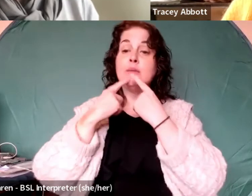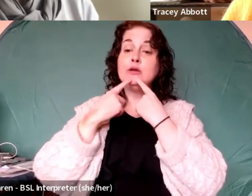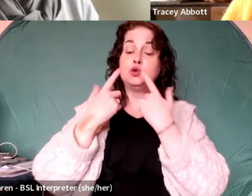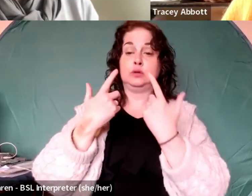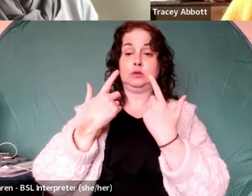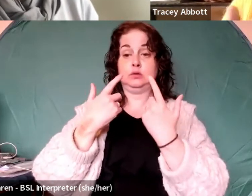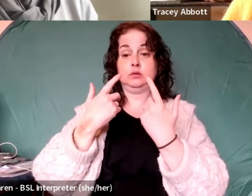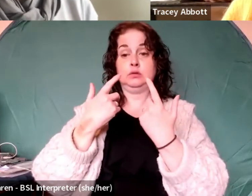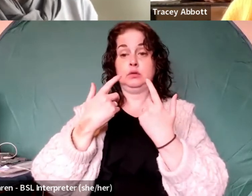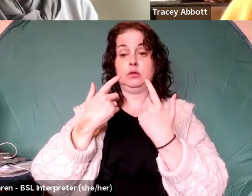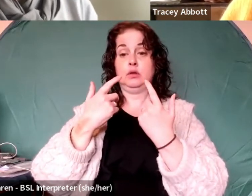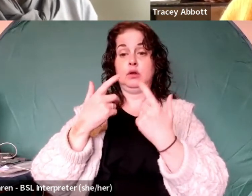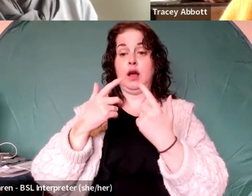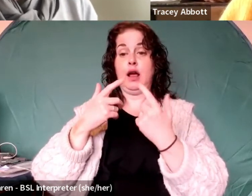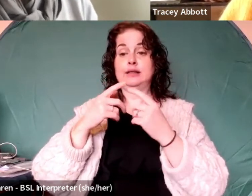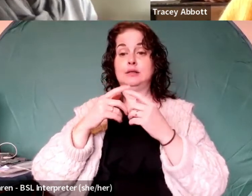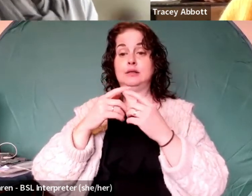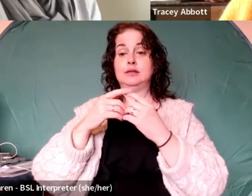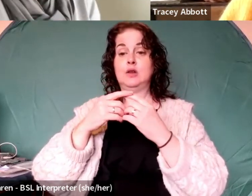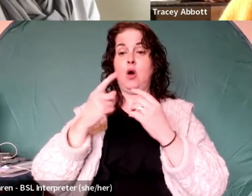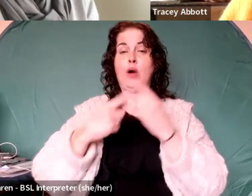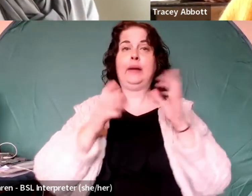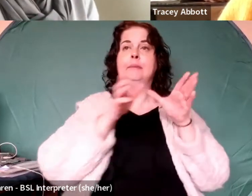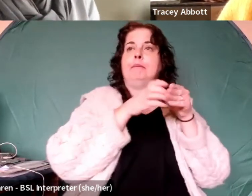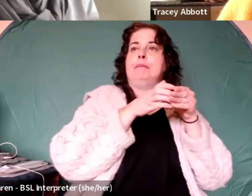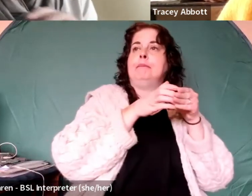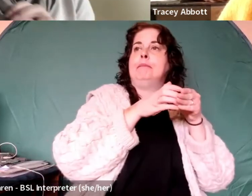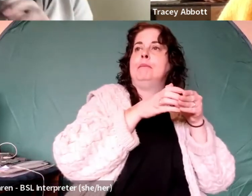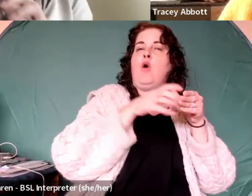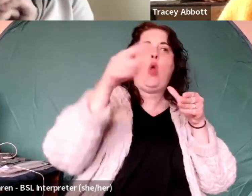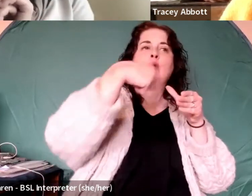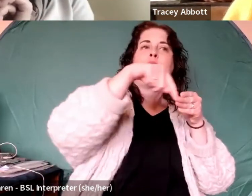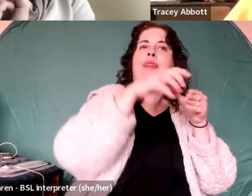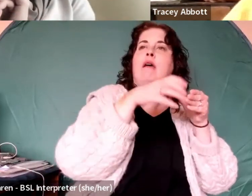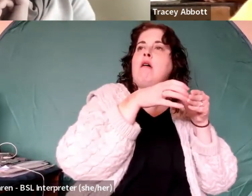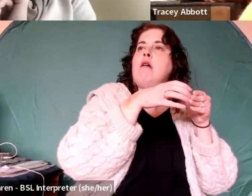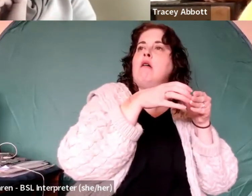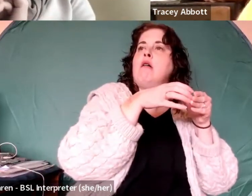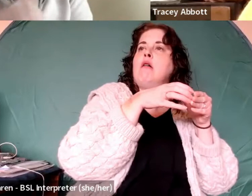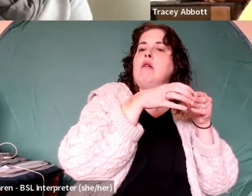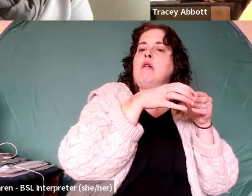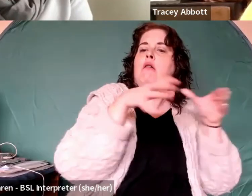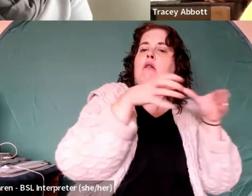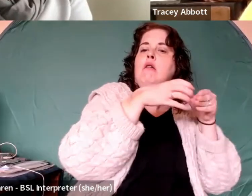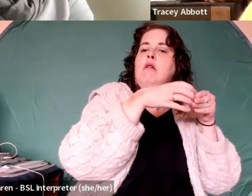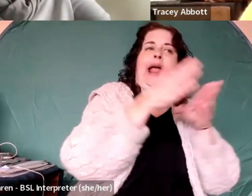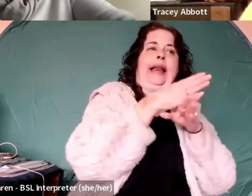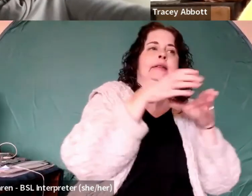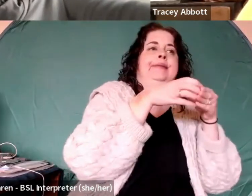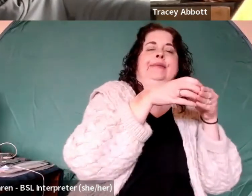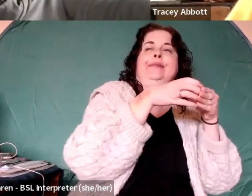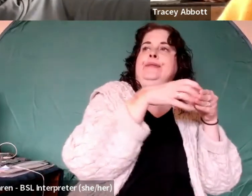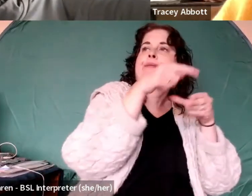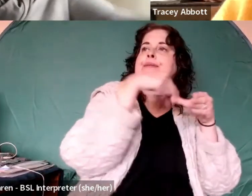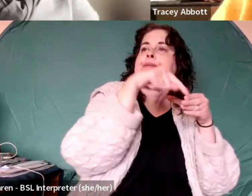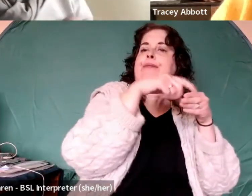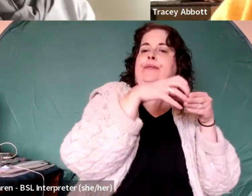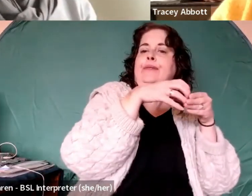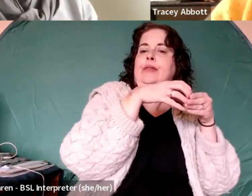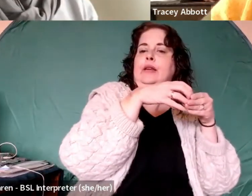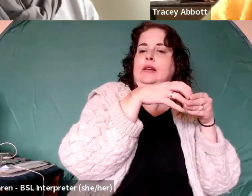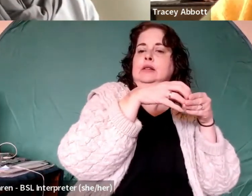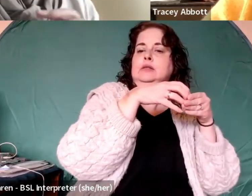Yeah, and we're everywhere. It isn't as though we're in little ghettos. You know, oh, we not? I to thought we were hidden over there, Jane. That little under that little